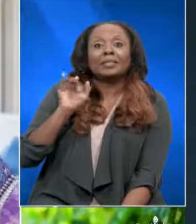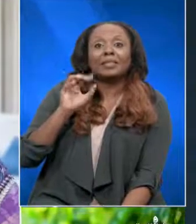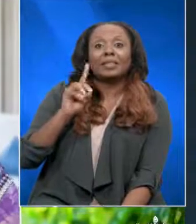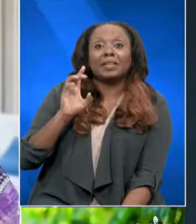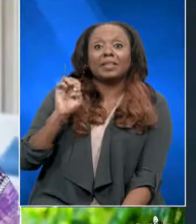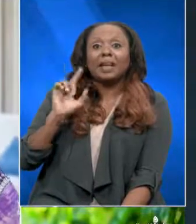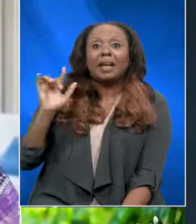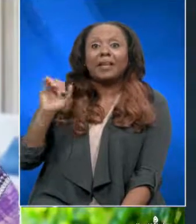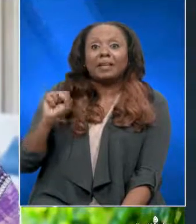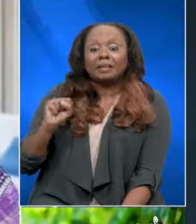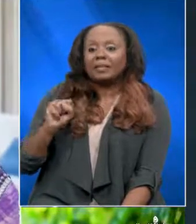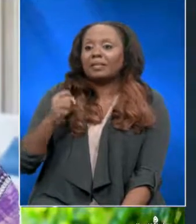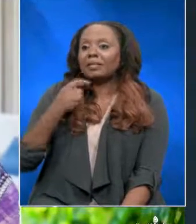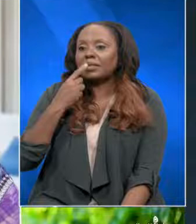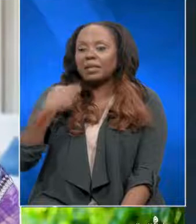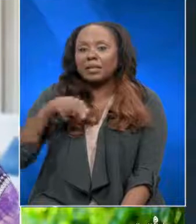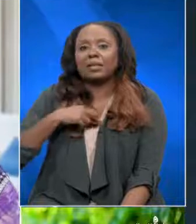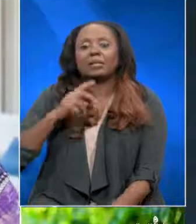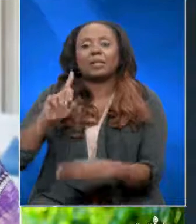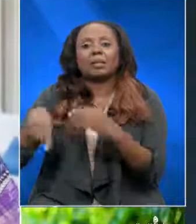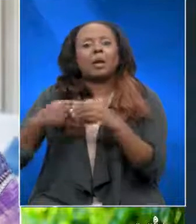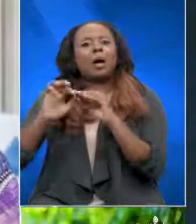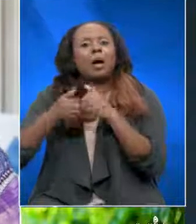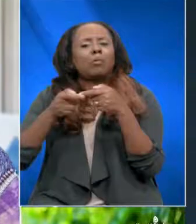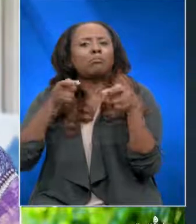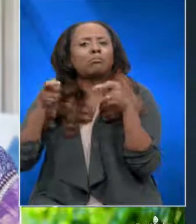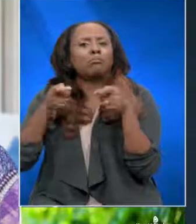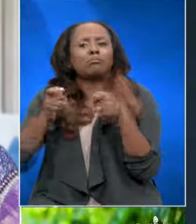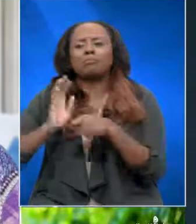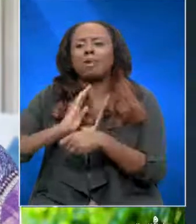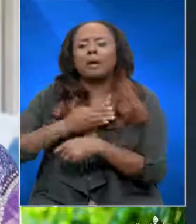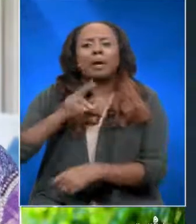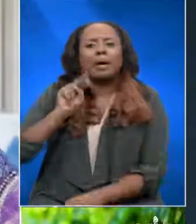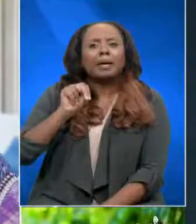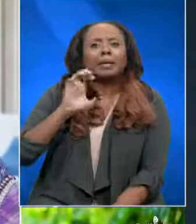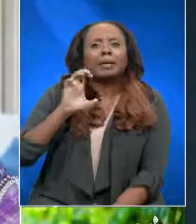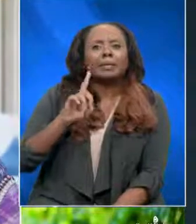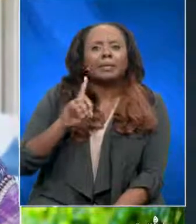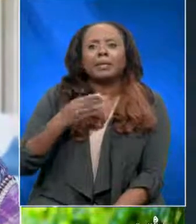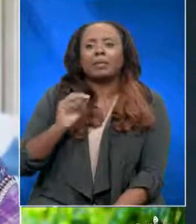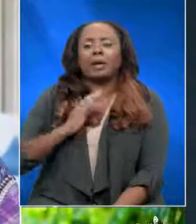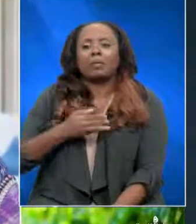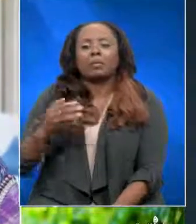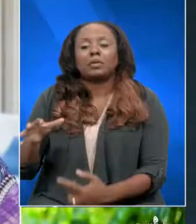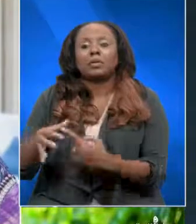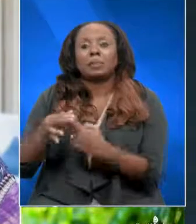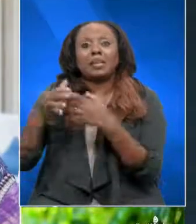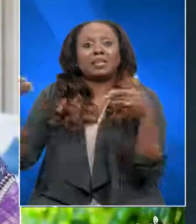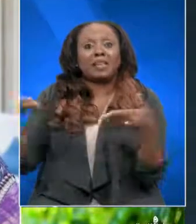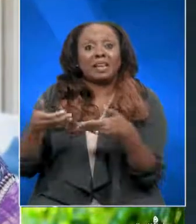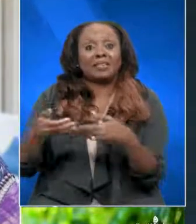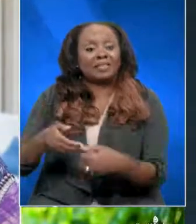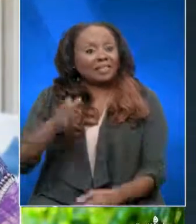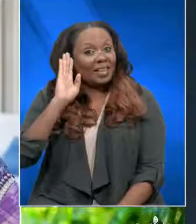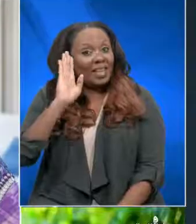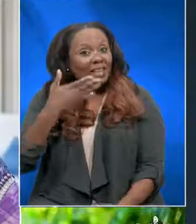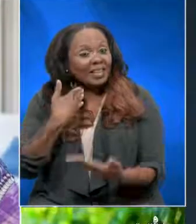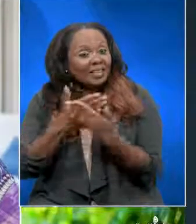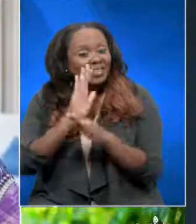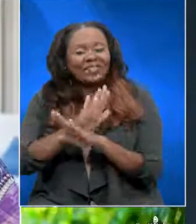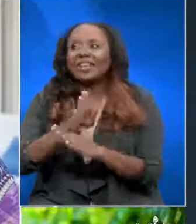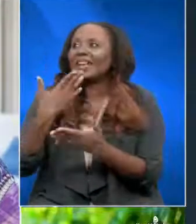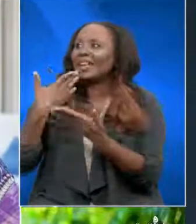national response to NCD management and about our special guest. Hi, David. Yes, good